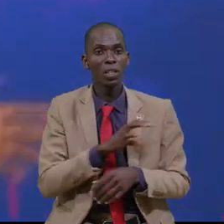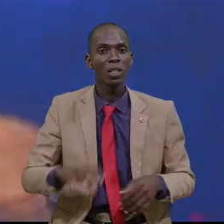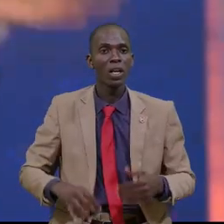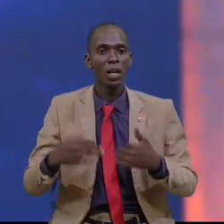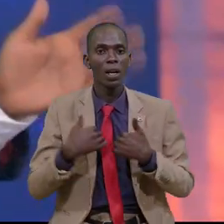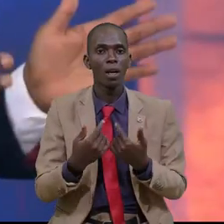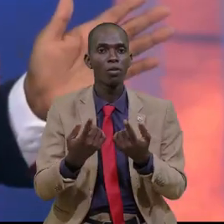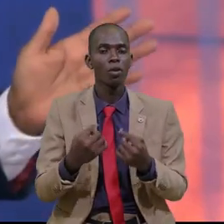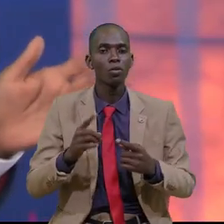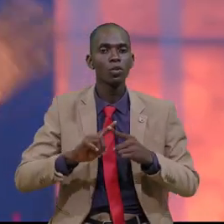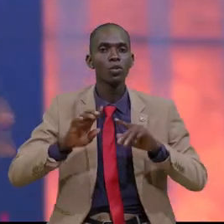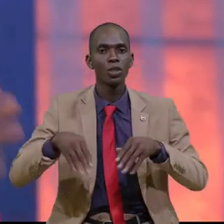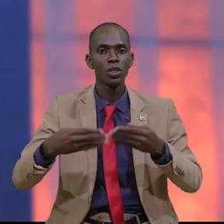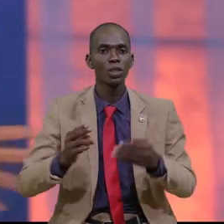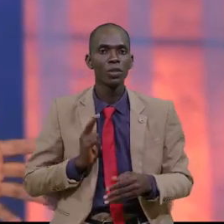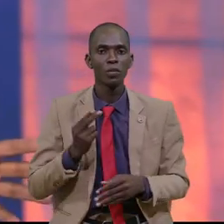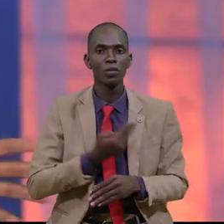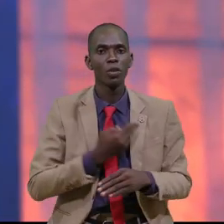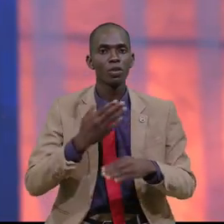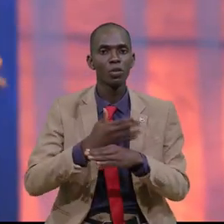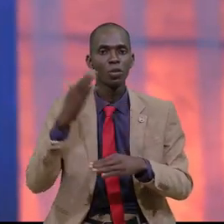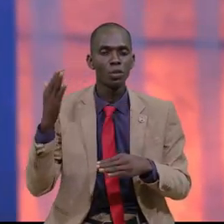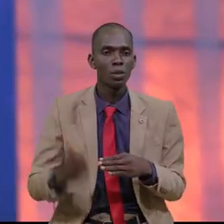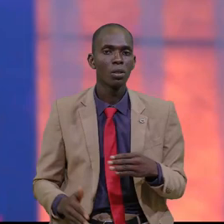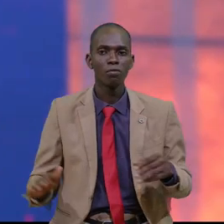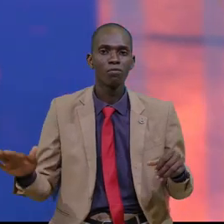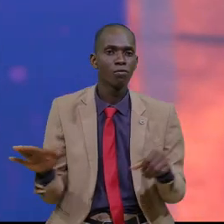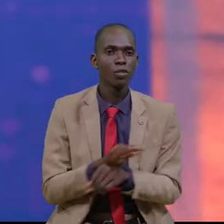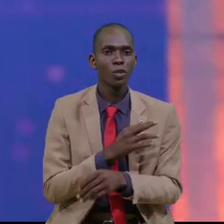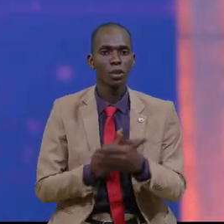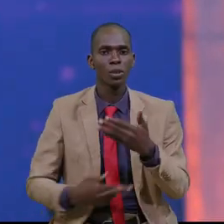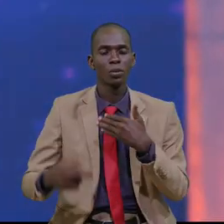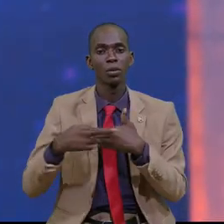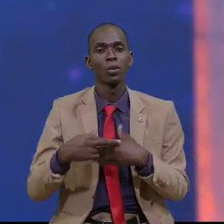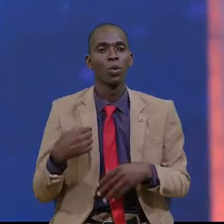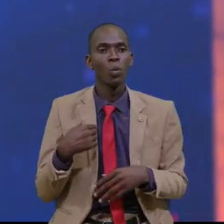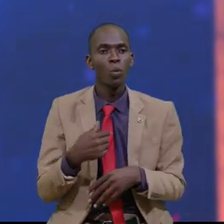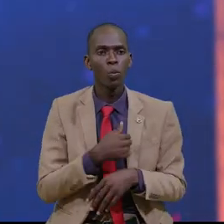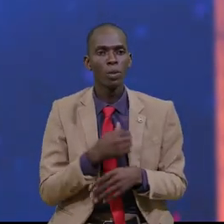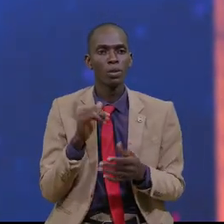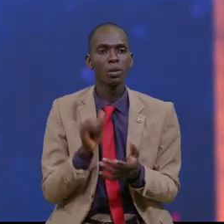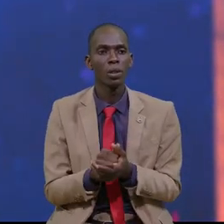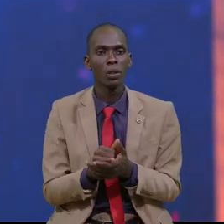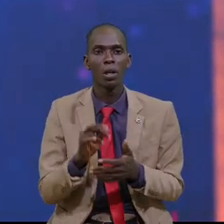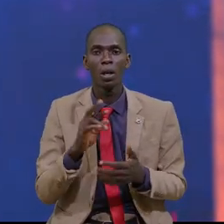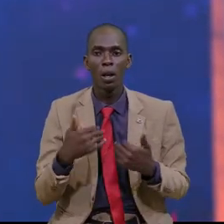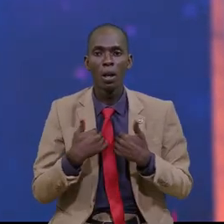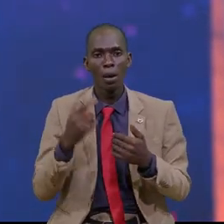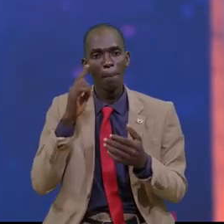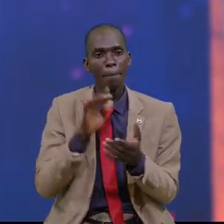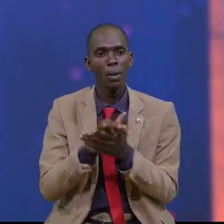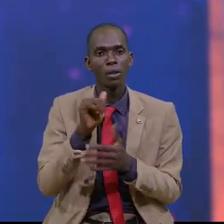give us total, complete, and full restoration. We that have believed do